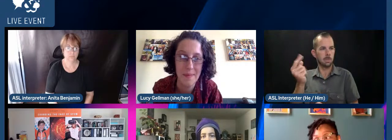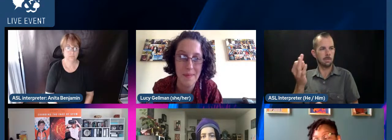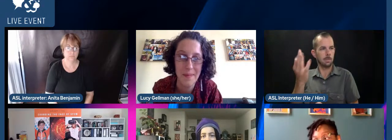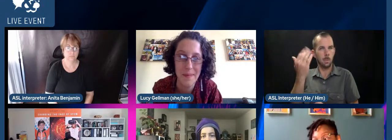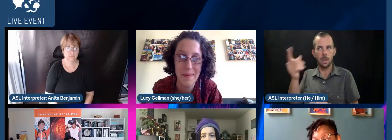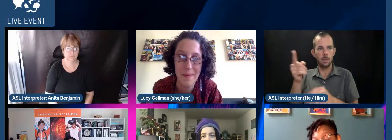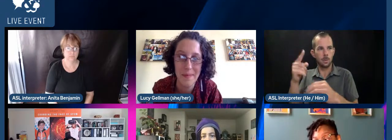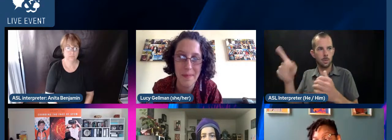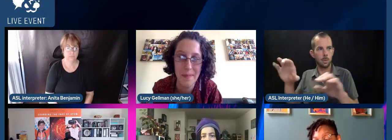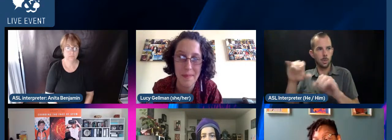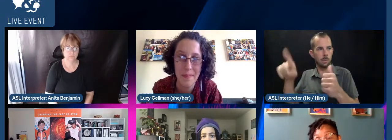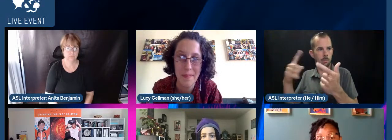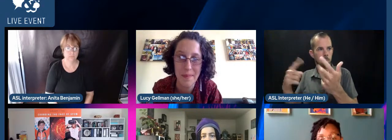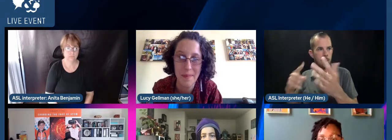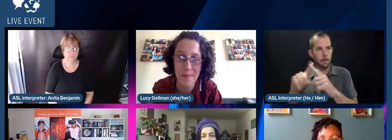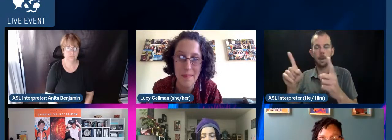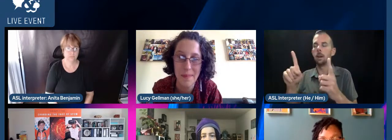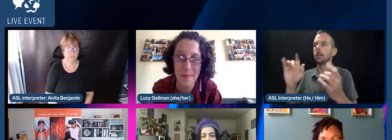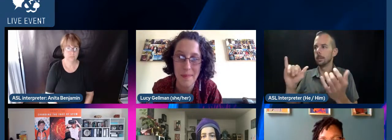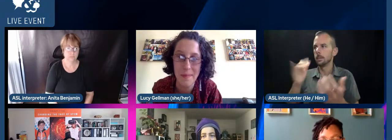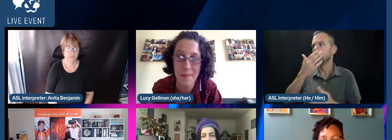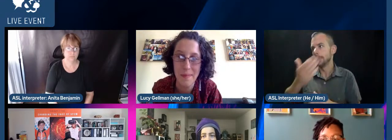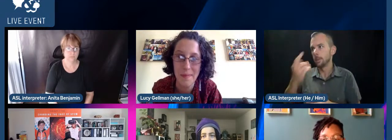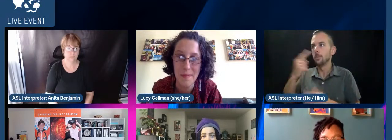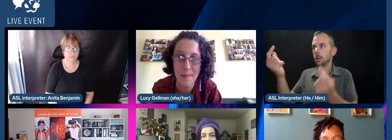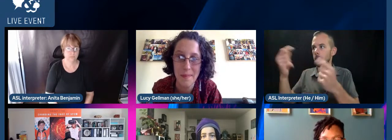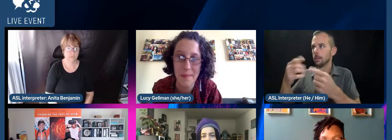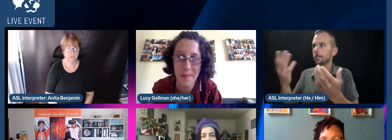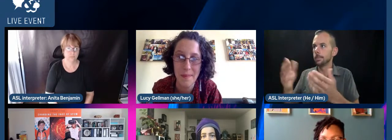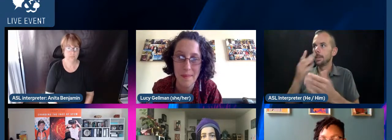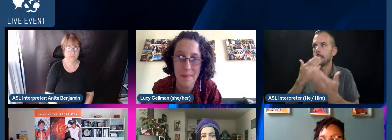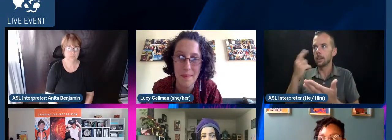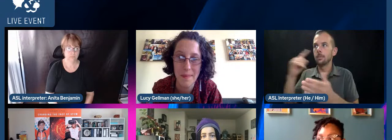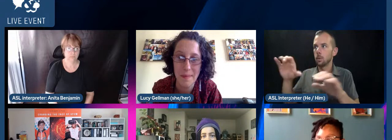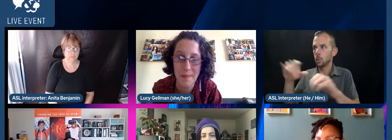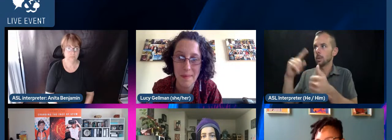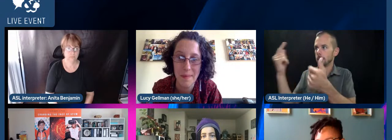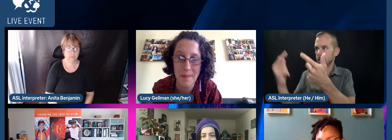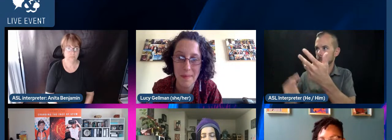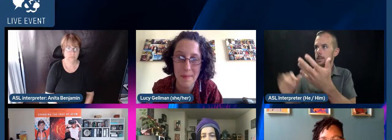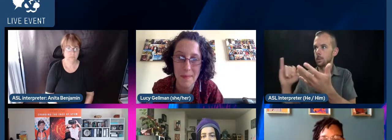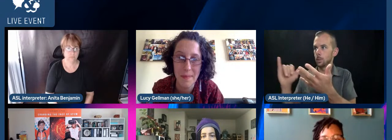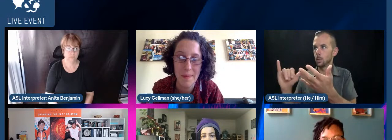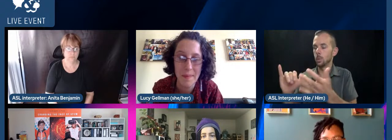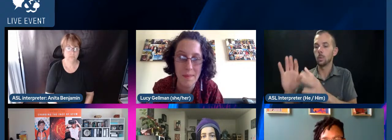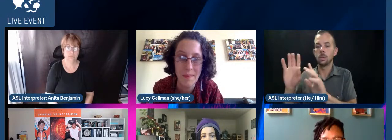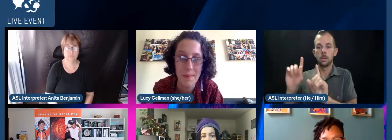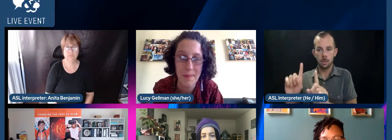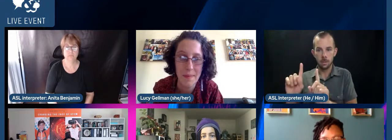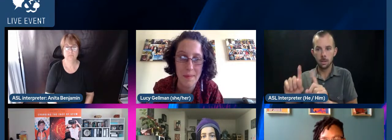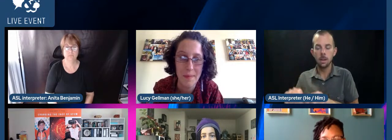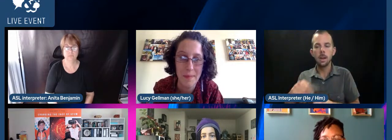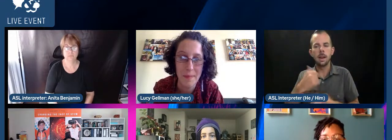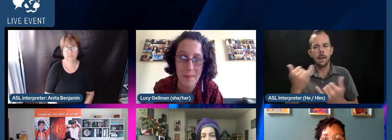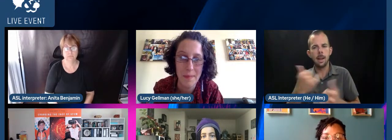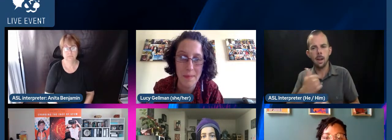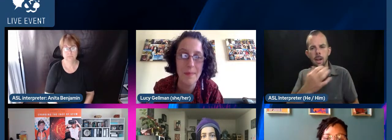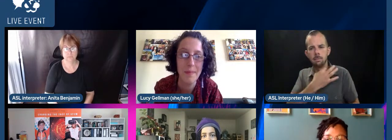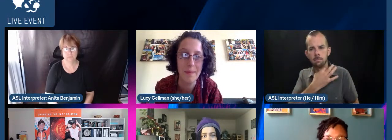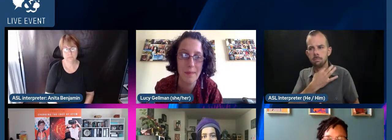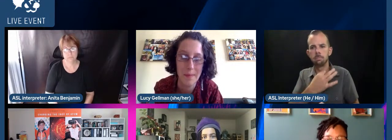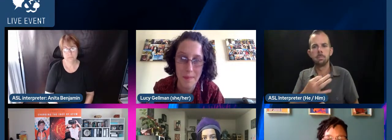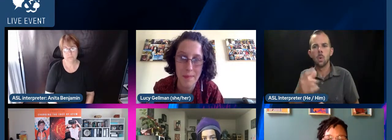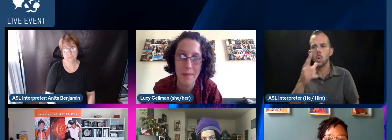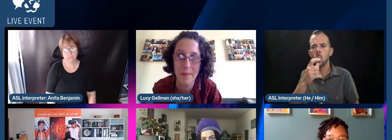important. That being said, I do think that who is it who gets asked to be patient, right? Like